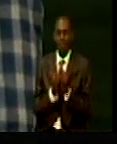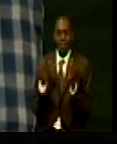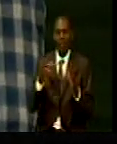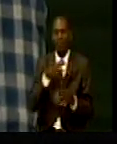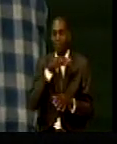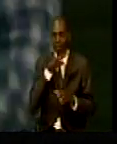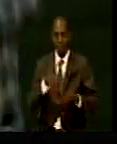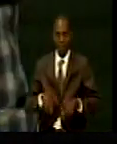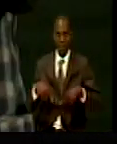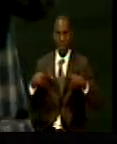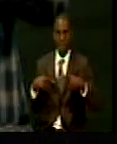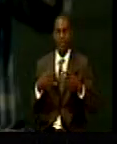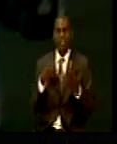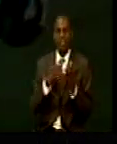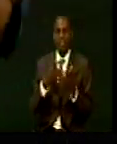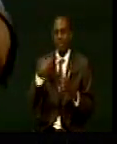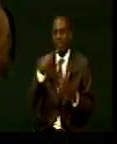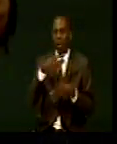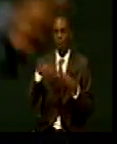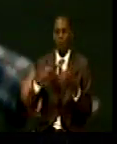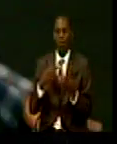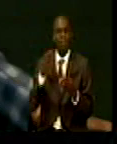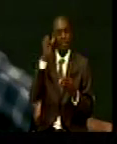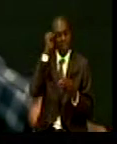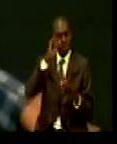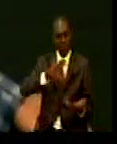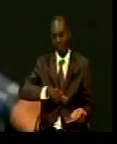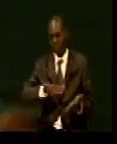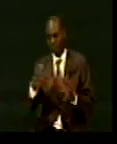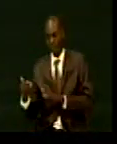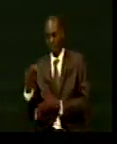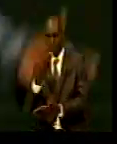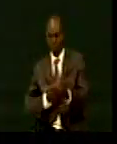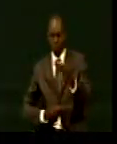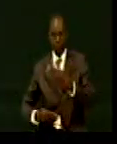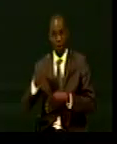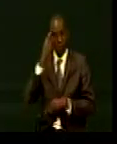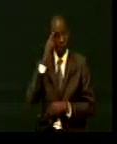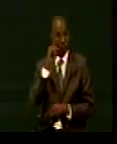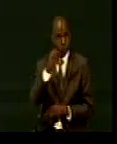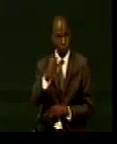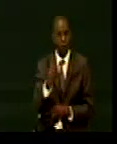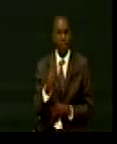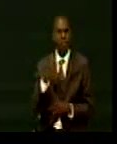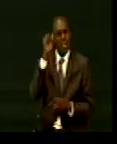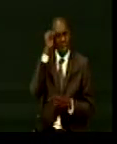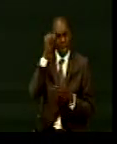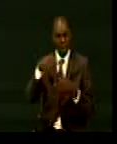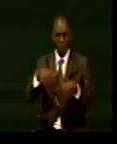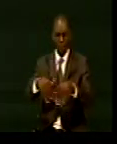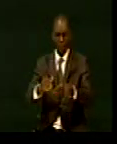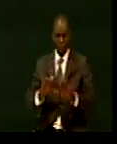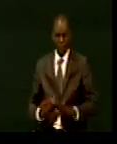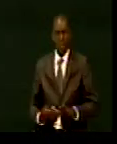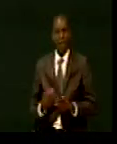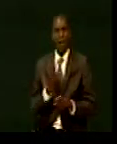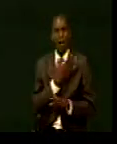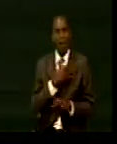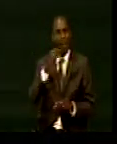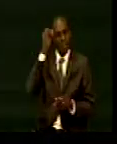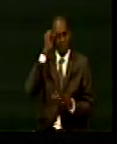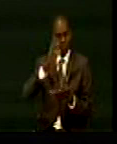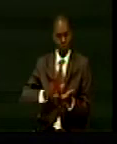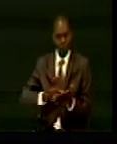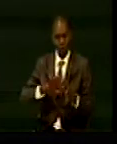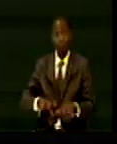substitutionary death for you. It tells us about his burial. And it tells us about the glorious resurrection.